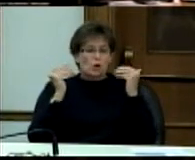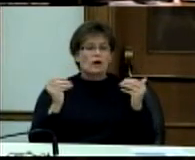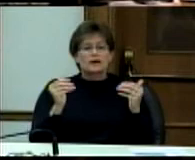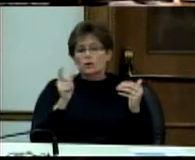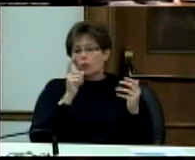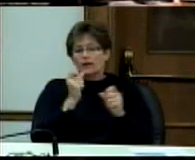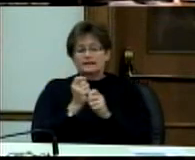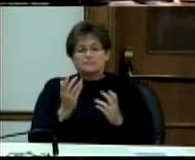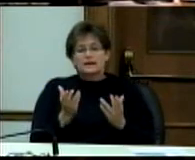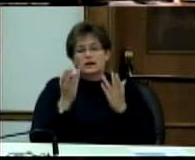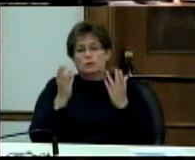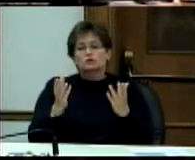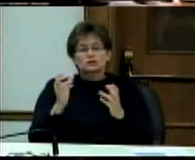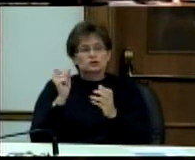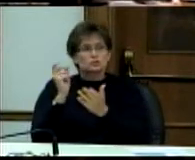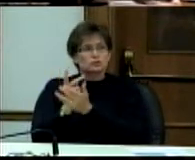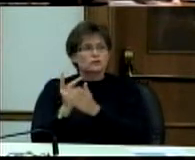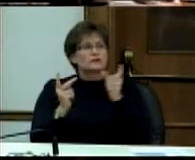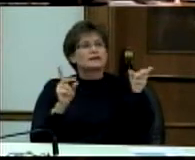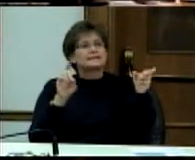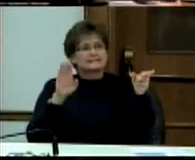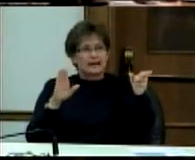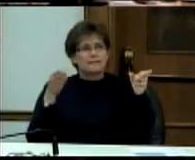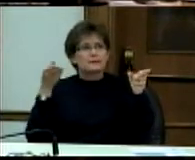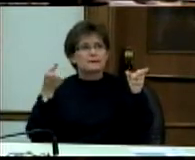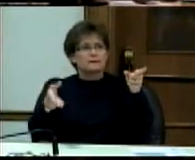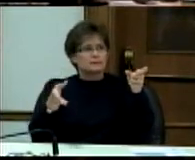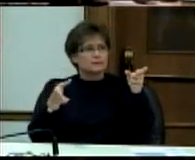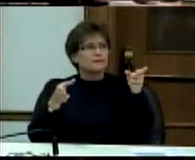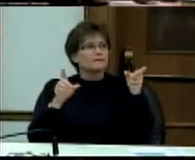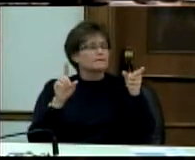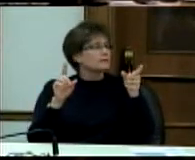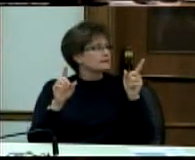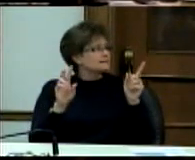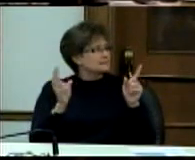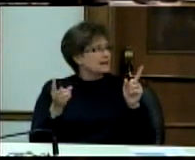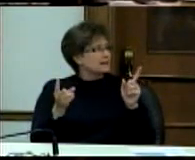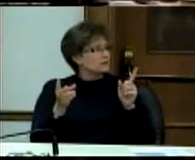I'll entertain a motion to approve. So moved. Is there a second?